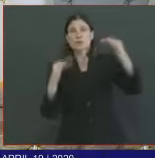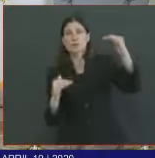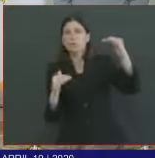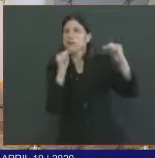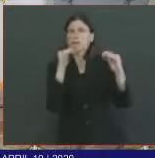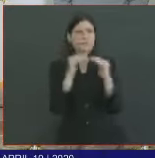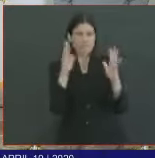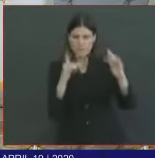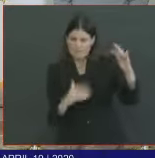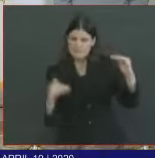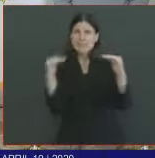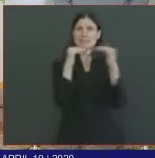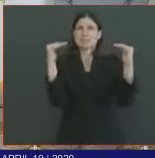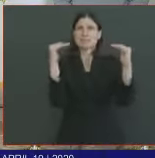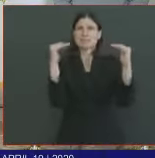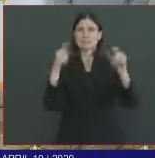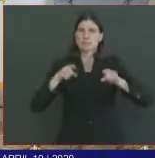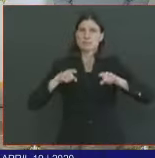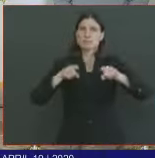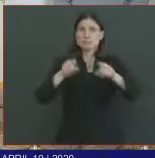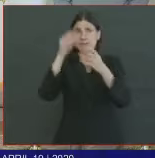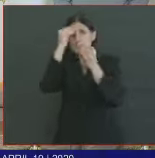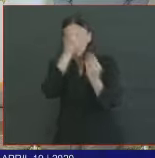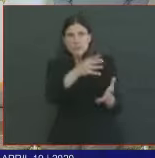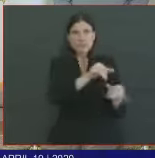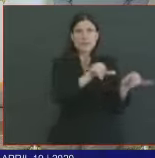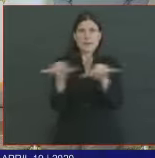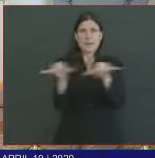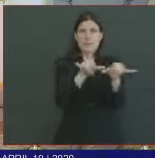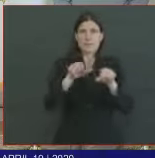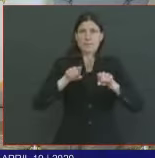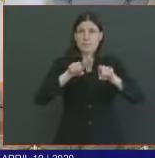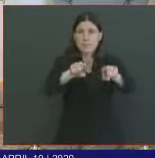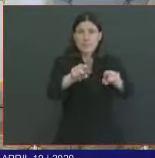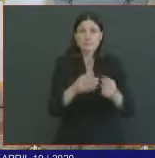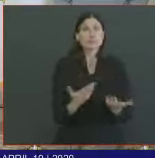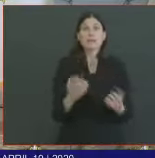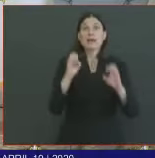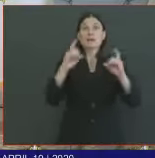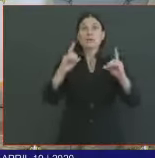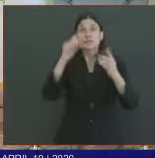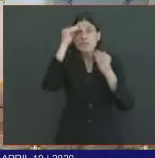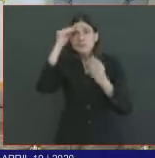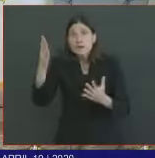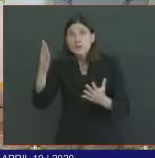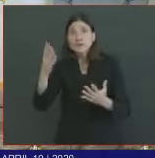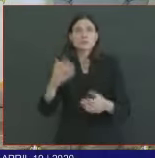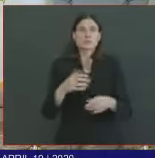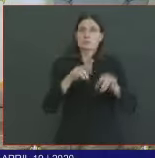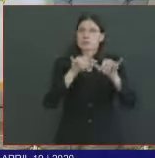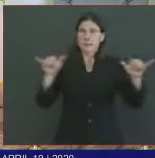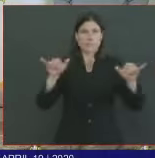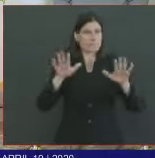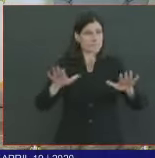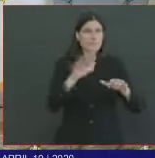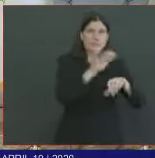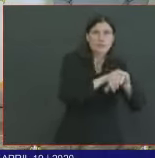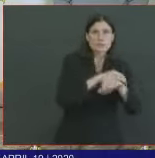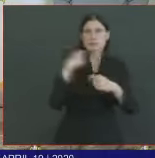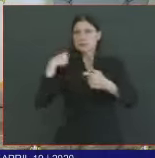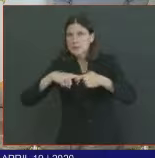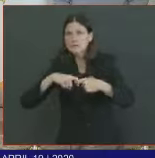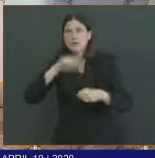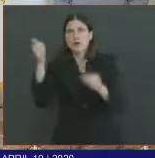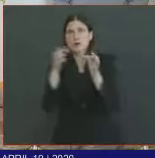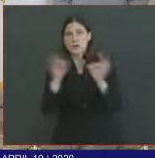and education that they need in order to keep themselves, their families, and their community safe. The other thing we're doing